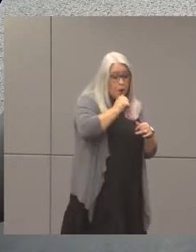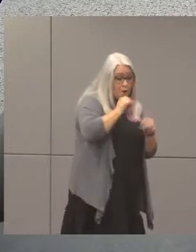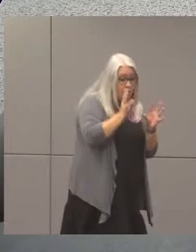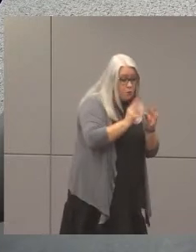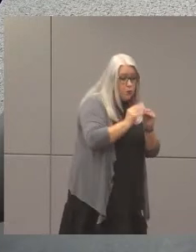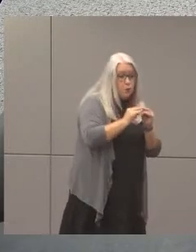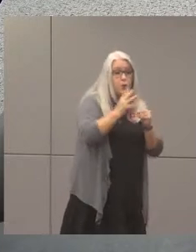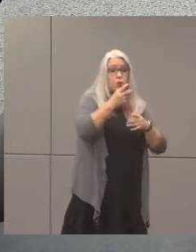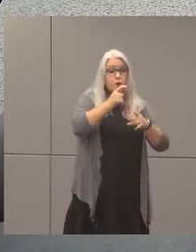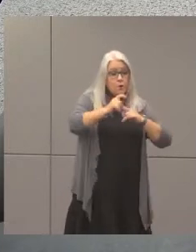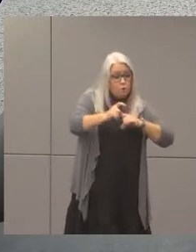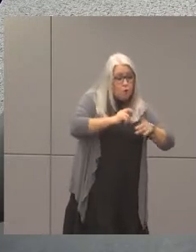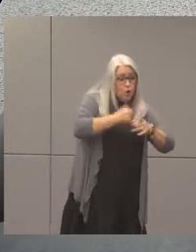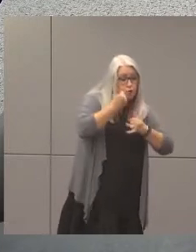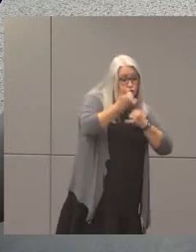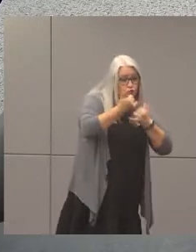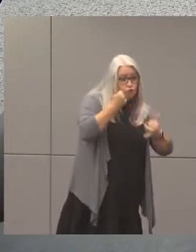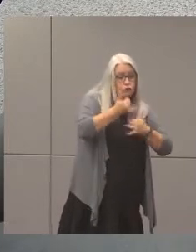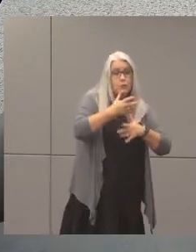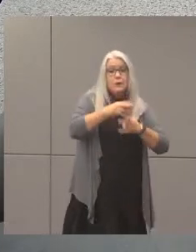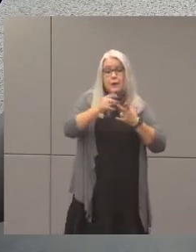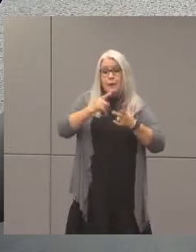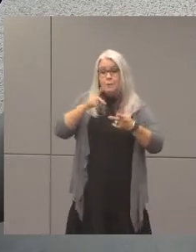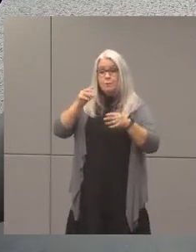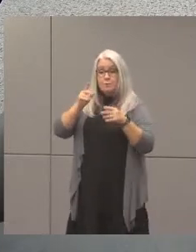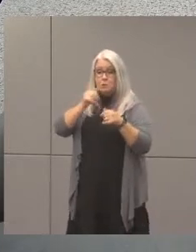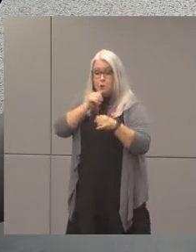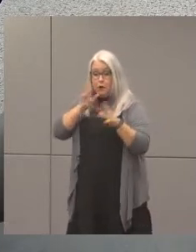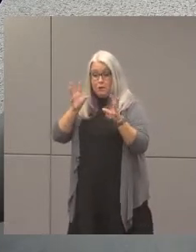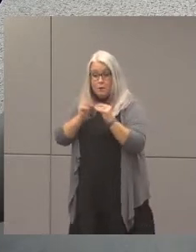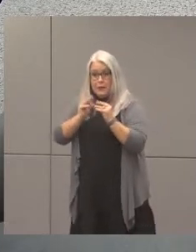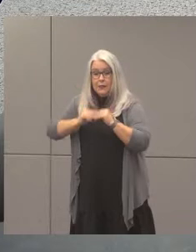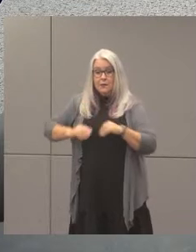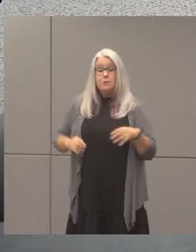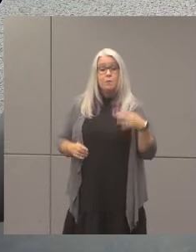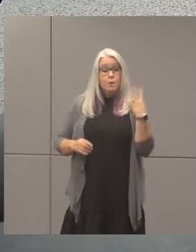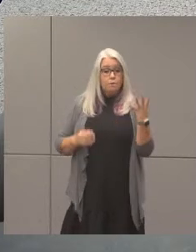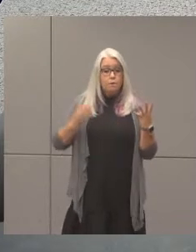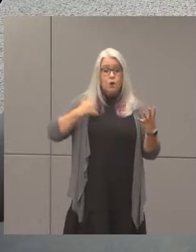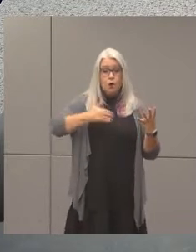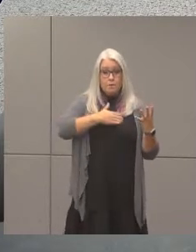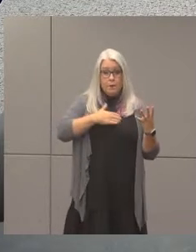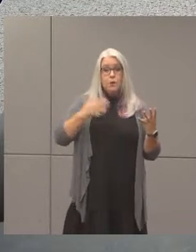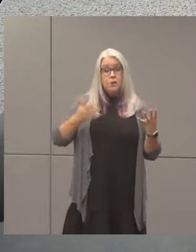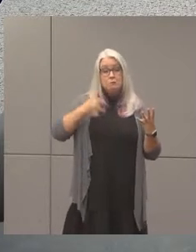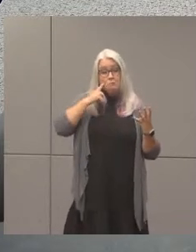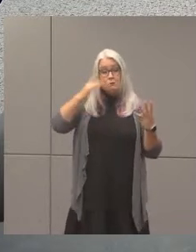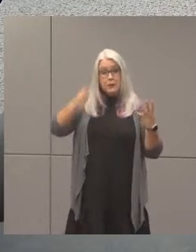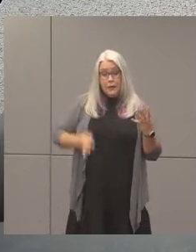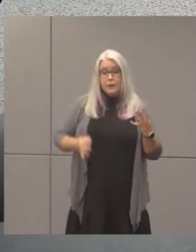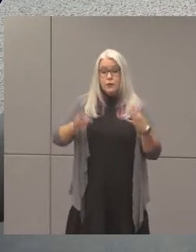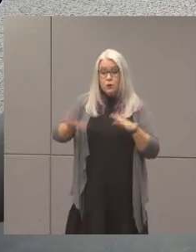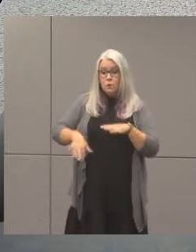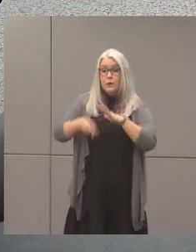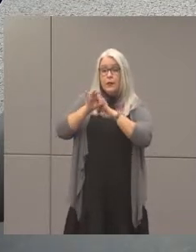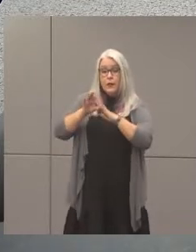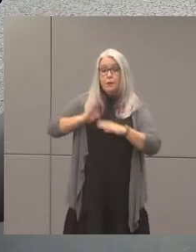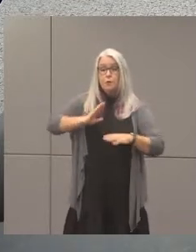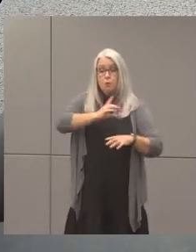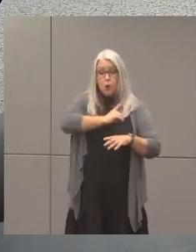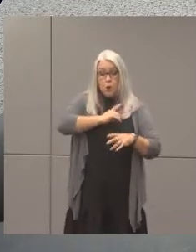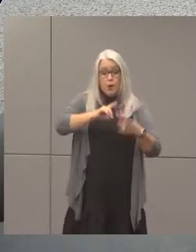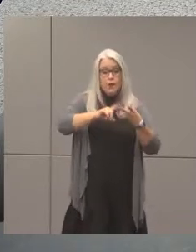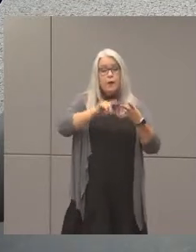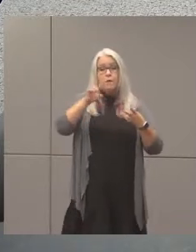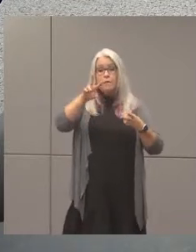during phone conversations. The 4 members each voted in a block to elect board chair, vice